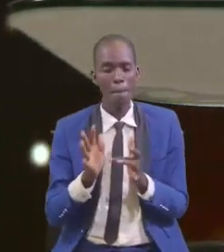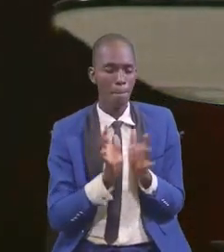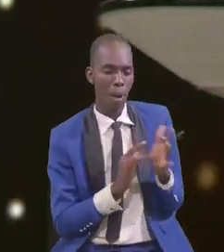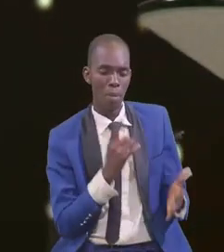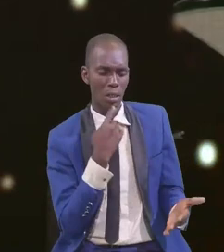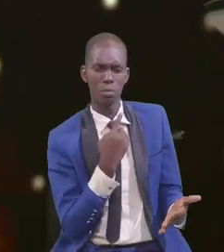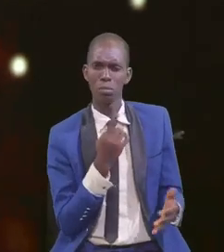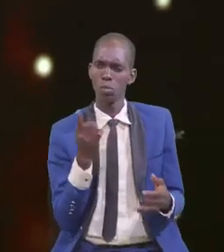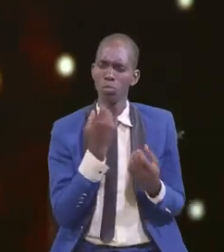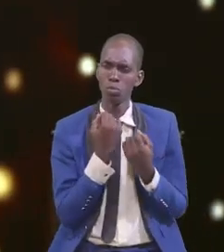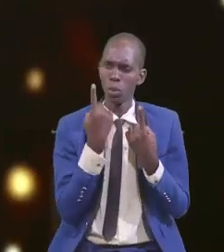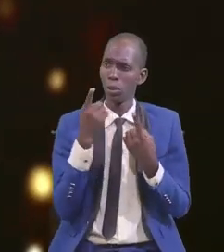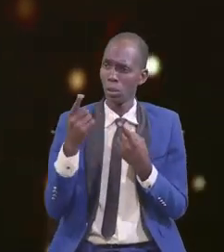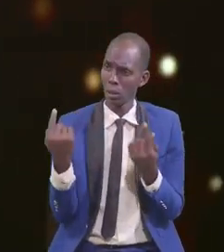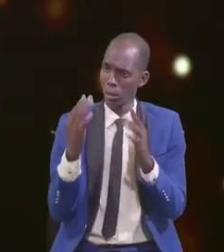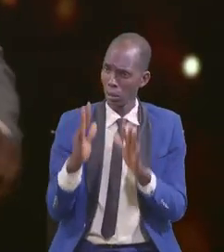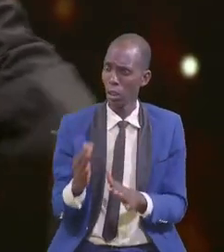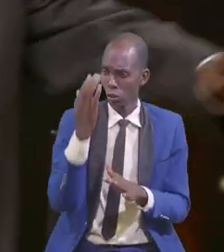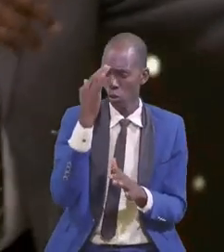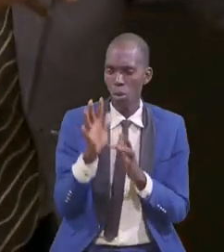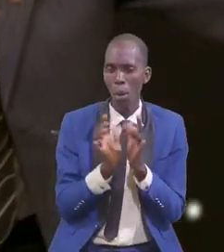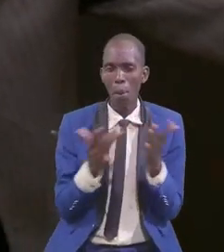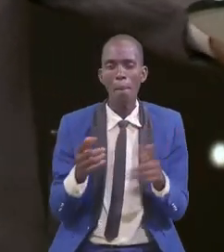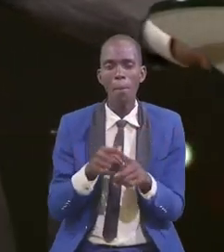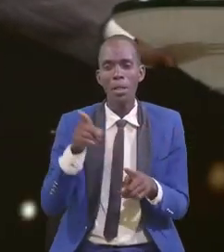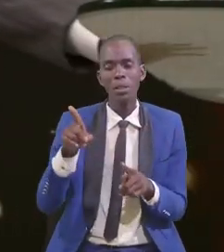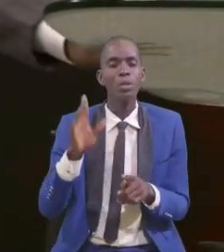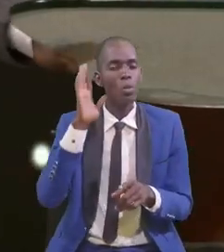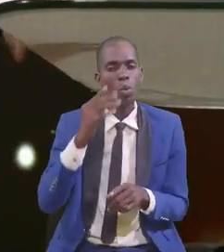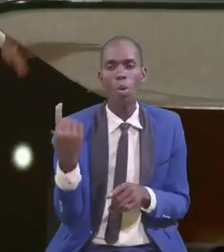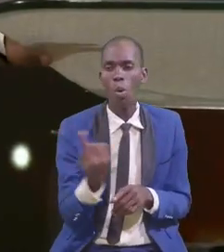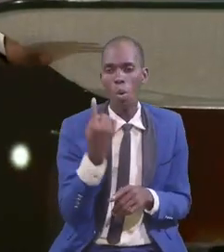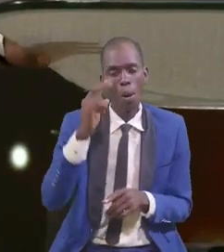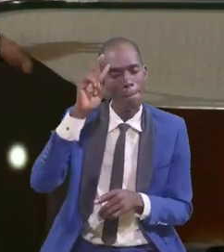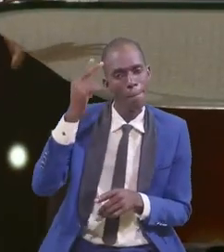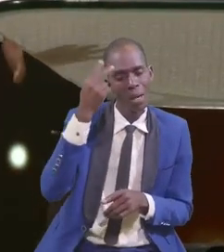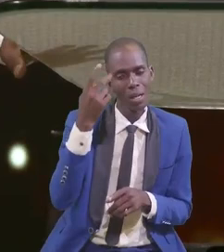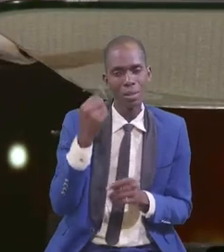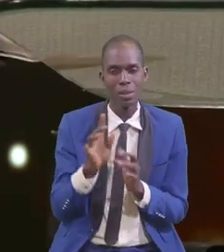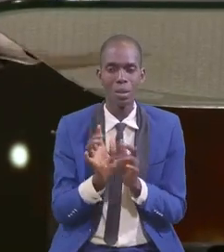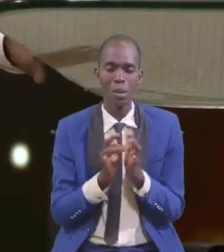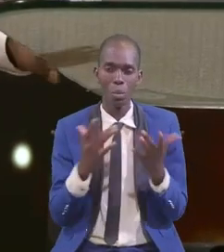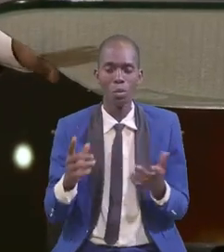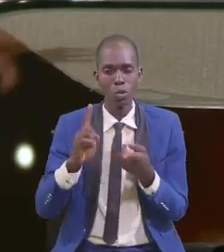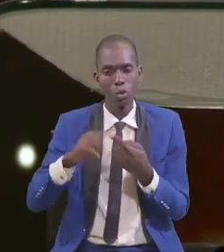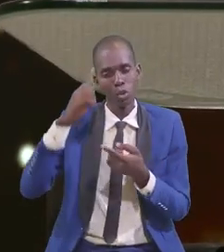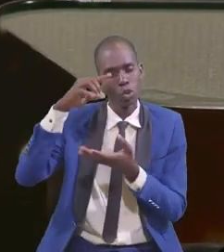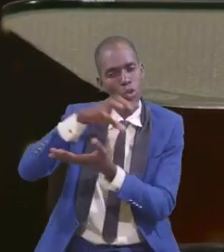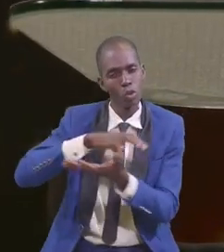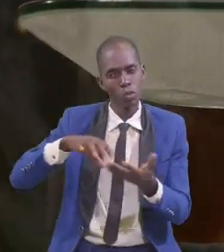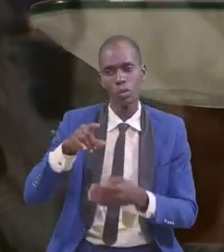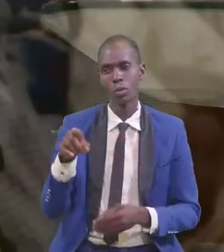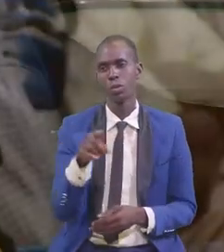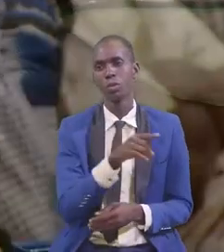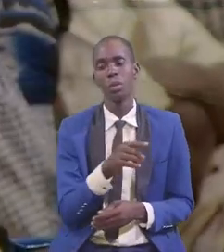of their misquotation of the Bible. And so the devil said that, for it is written,